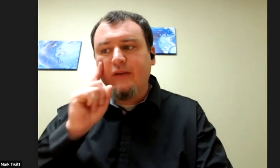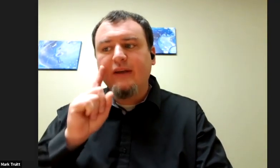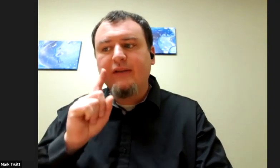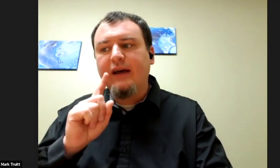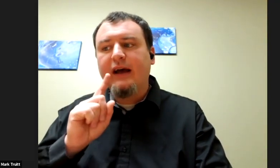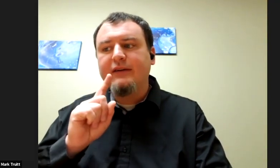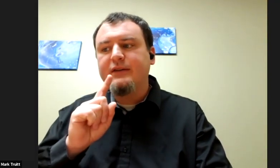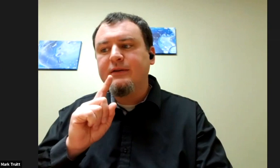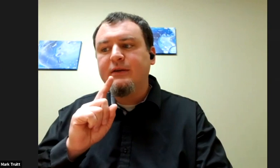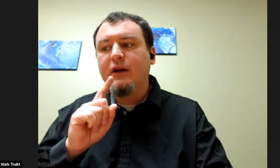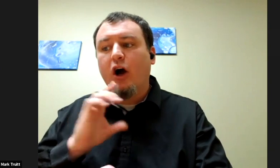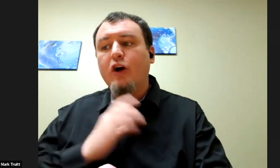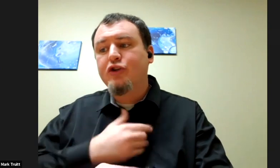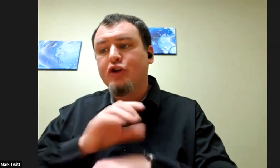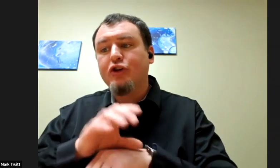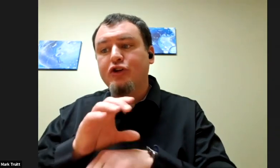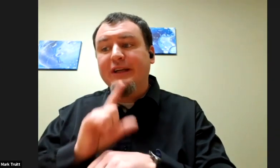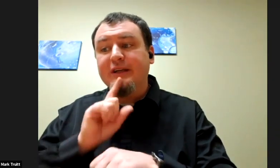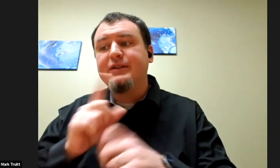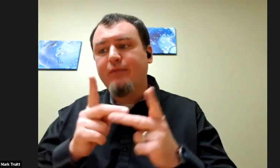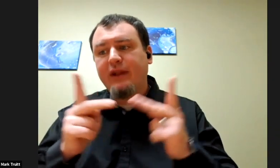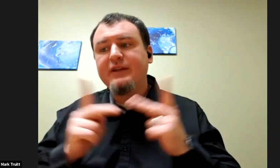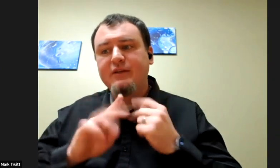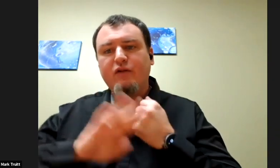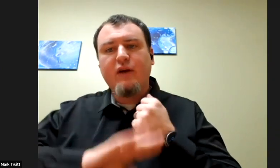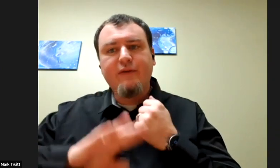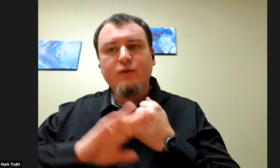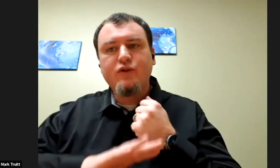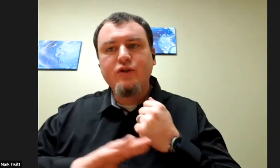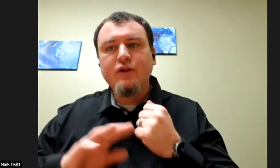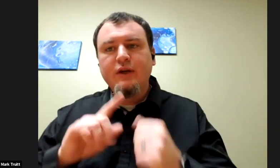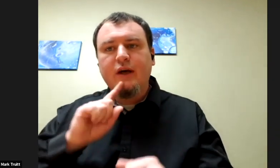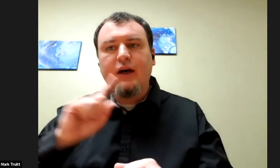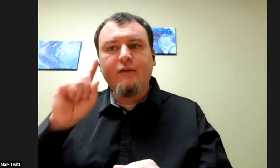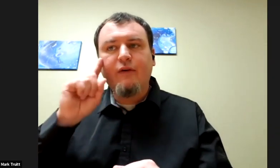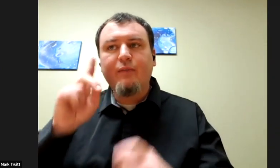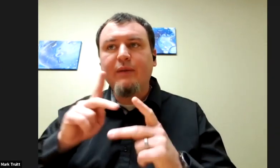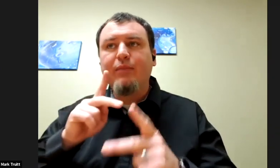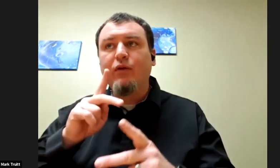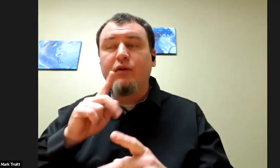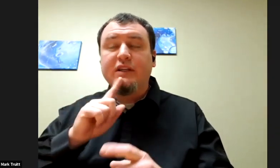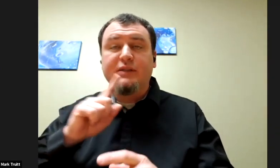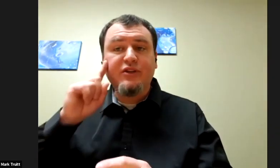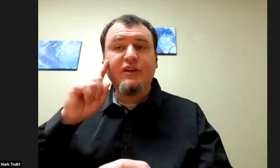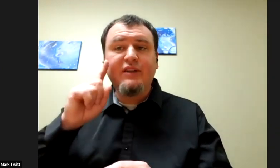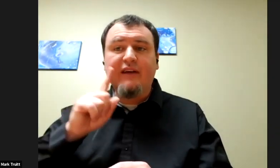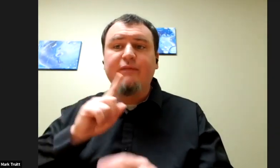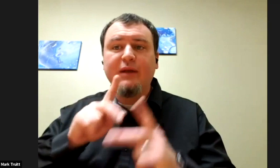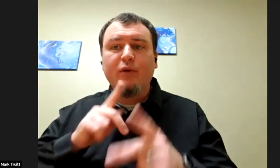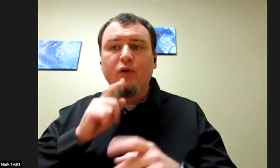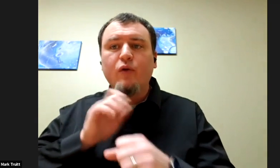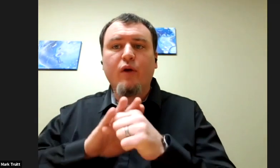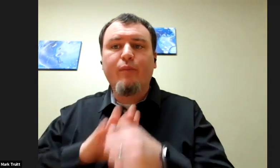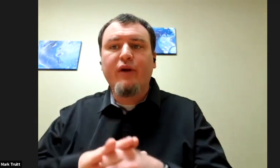I do think that our church is a place of refuge for people, especially deaf people who are